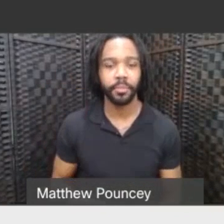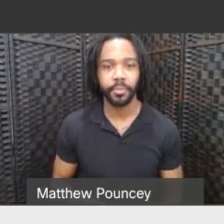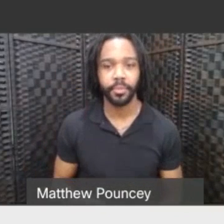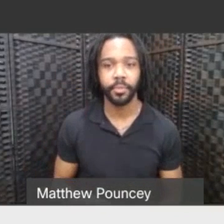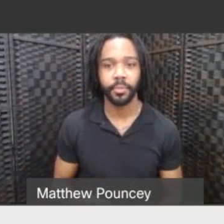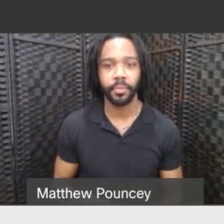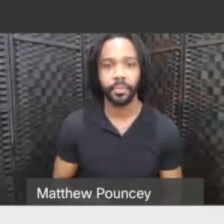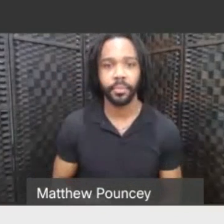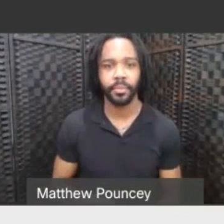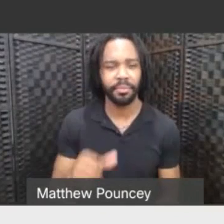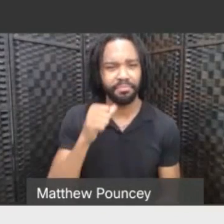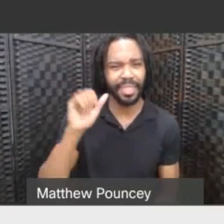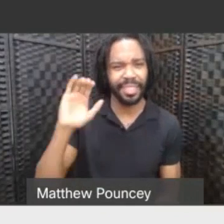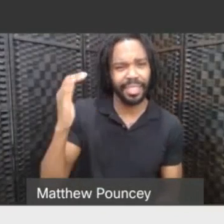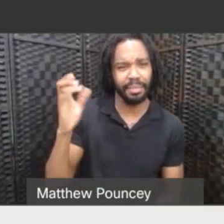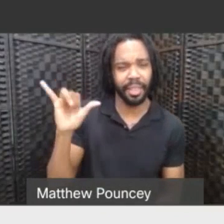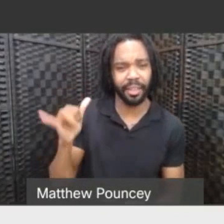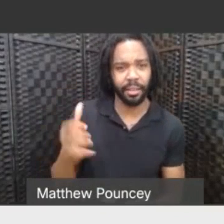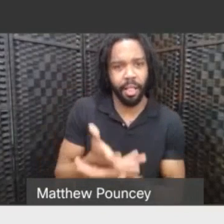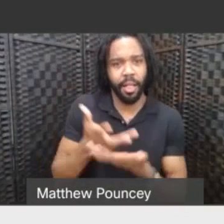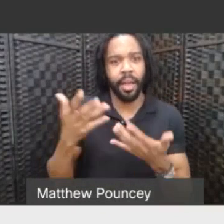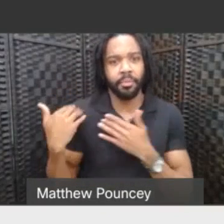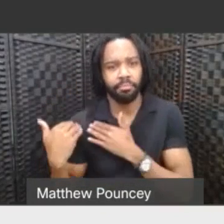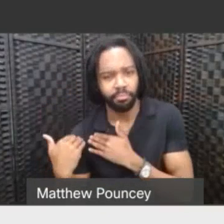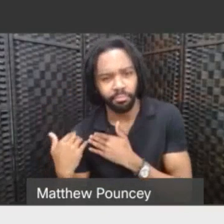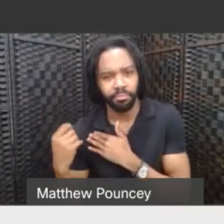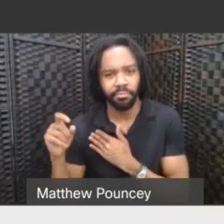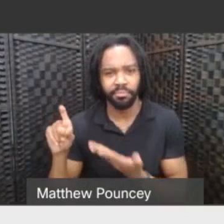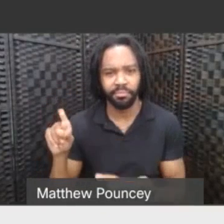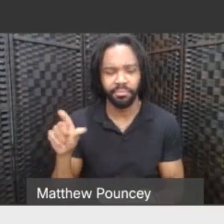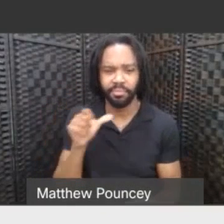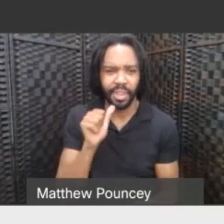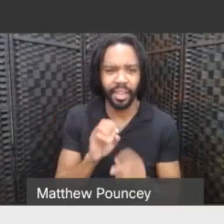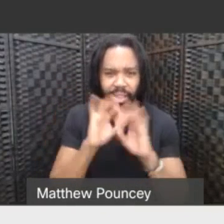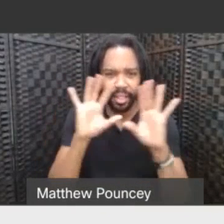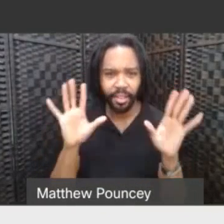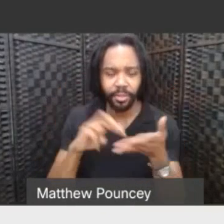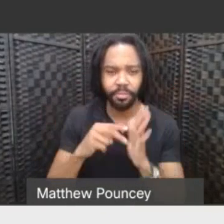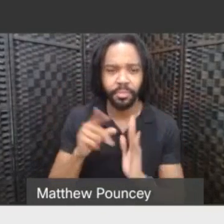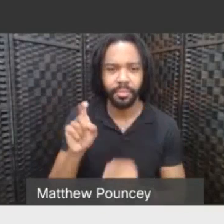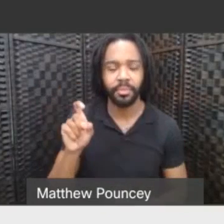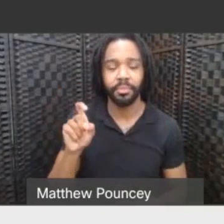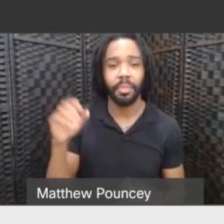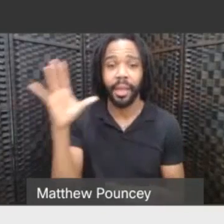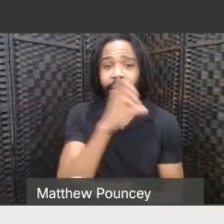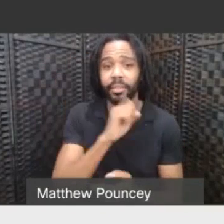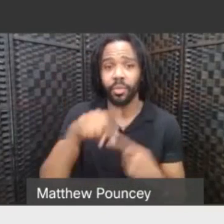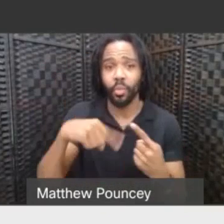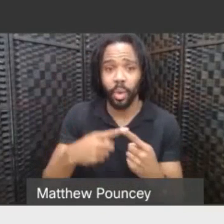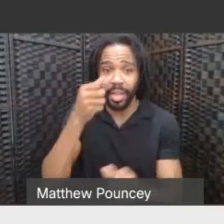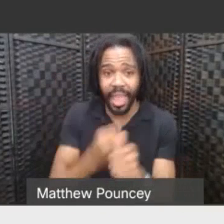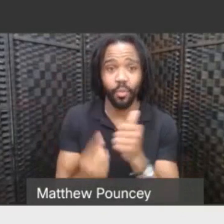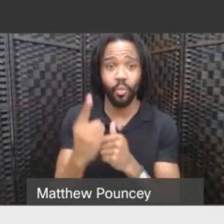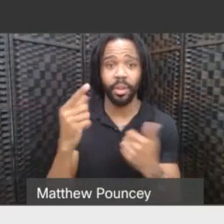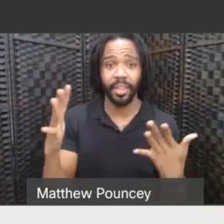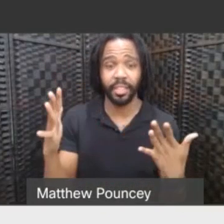That doesn't seem like a heavy lift to me. I'm not clear, I guess. Once everyone's been vaccinated, it seems